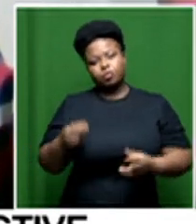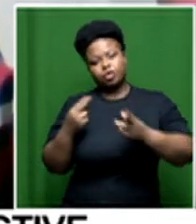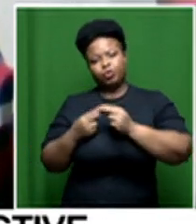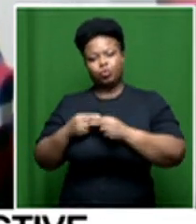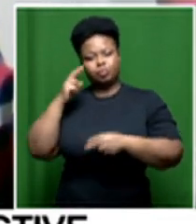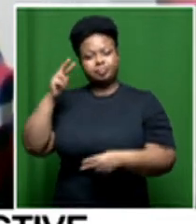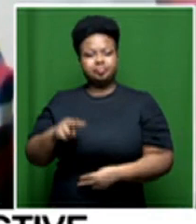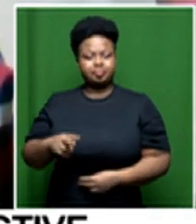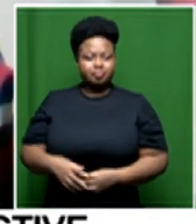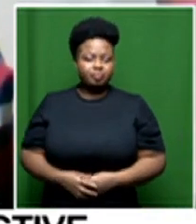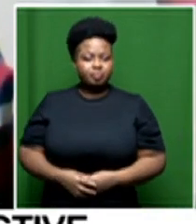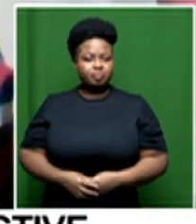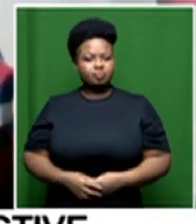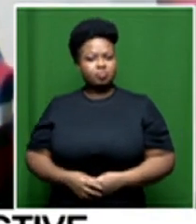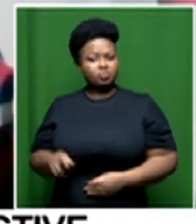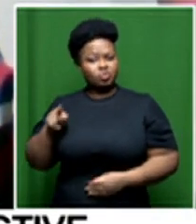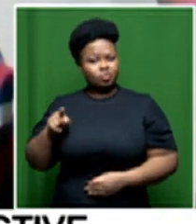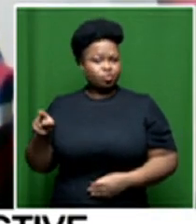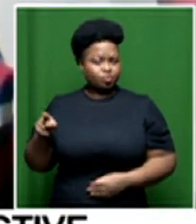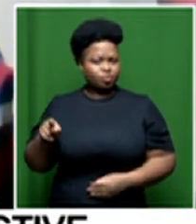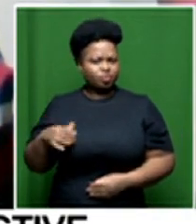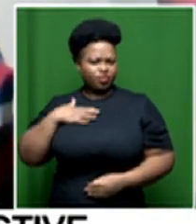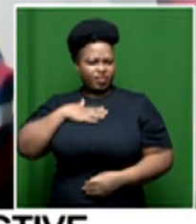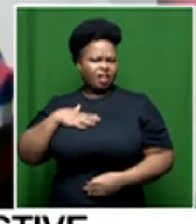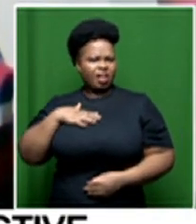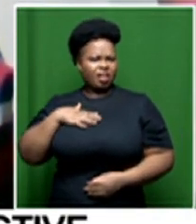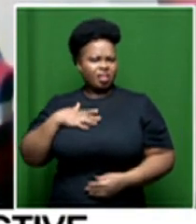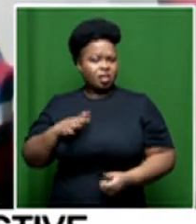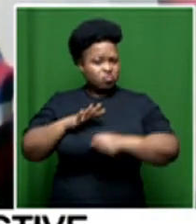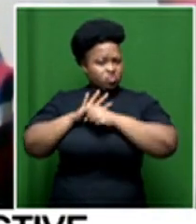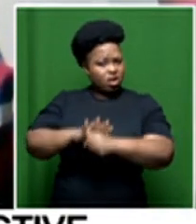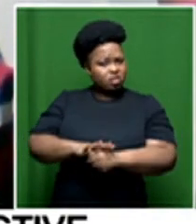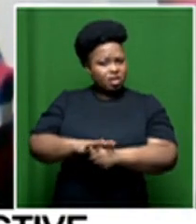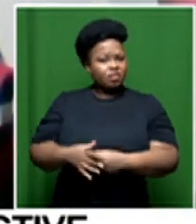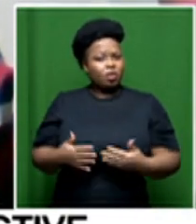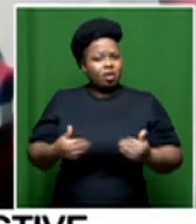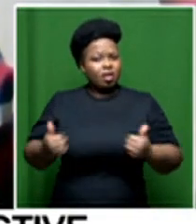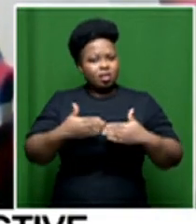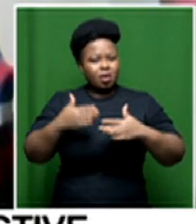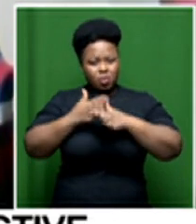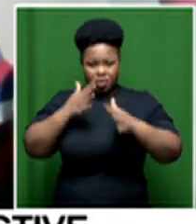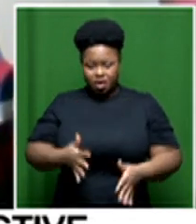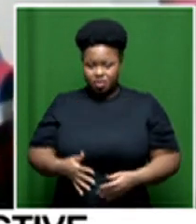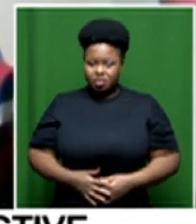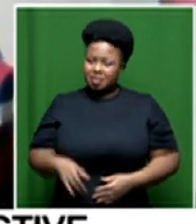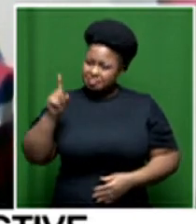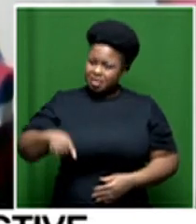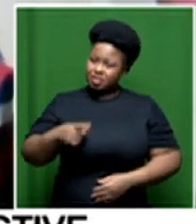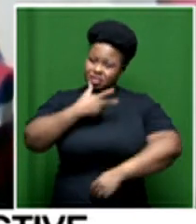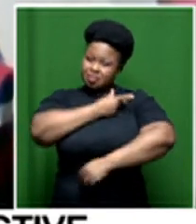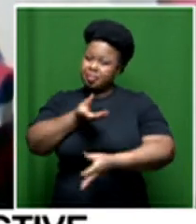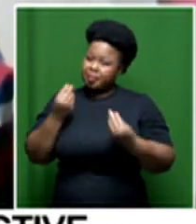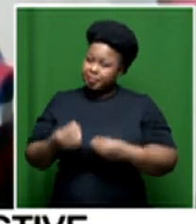union's perspective, do you feel that there is a lot of pressure on healthcare workers that they have to have a